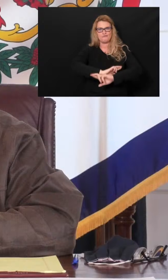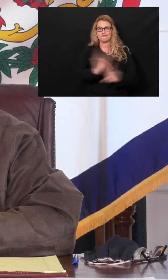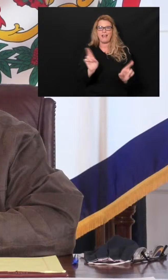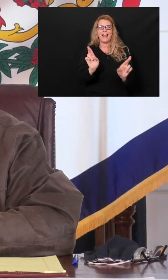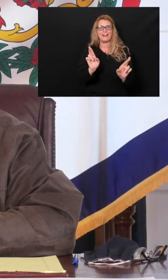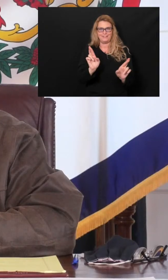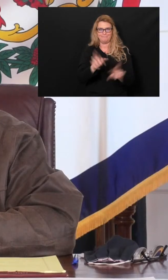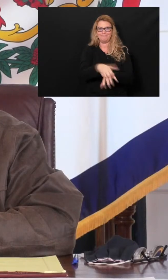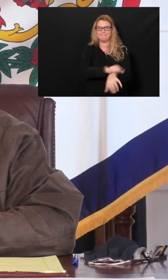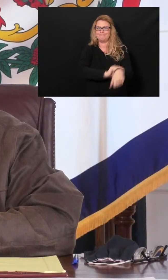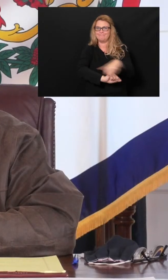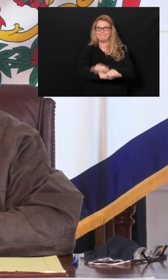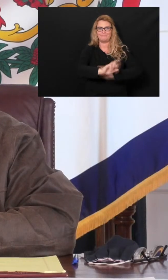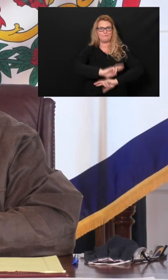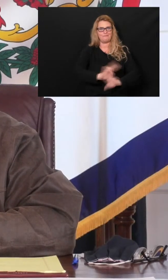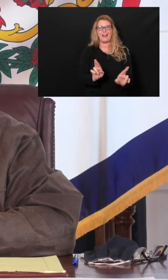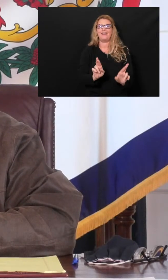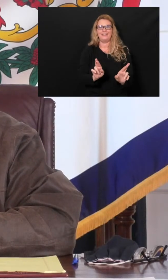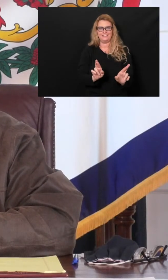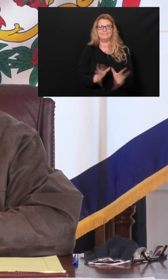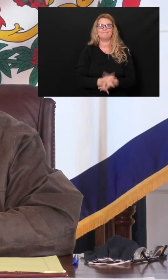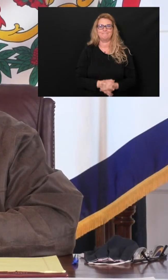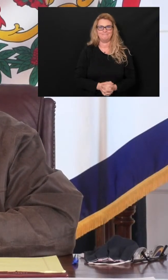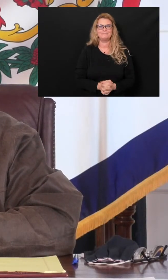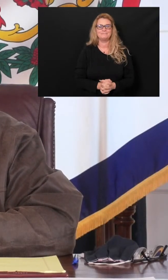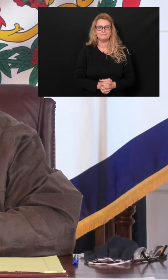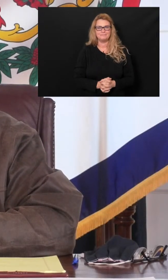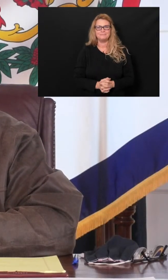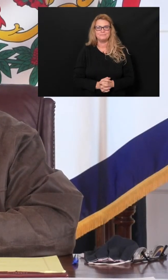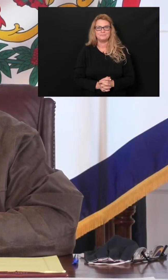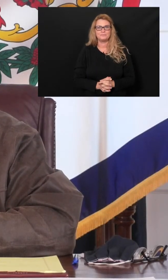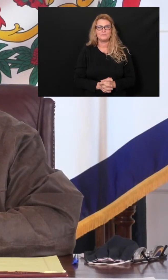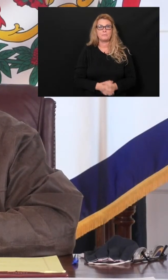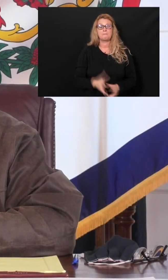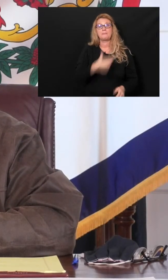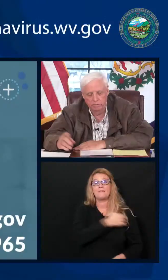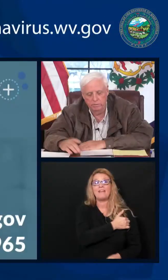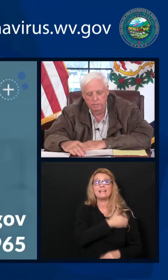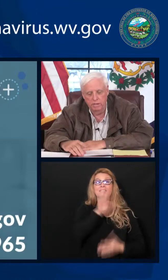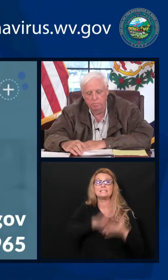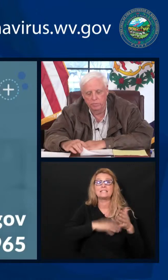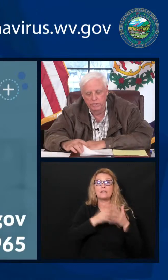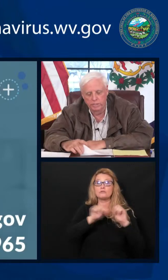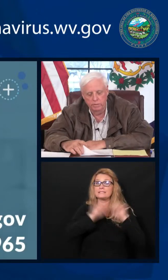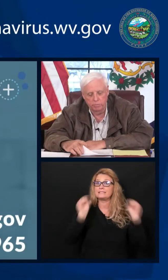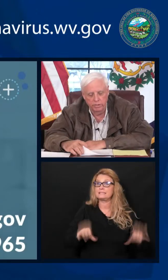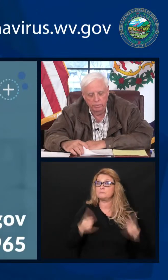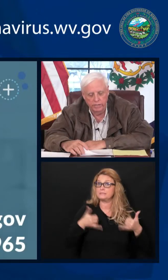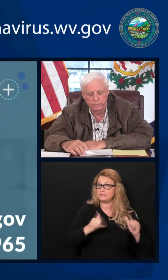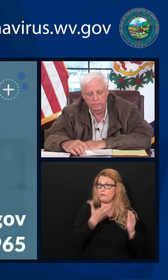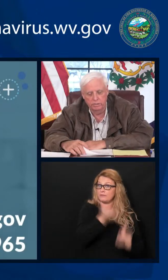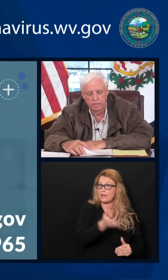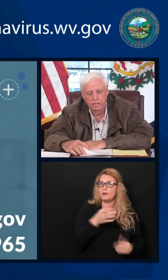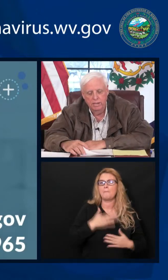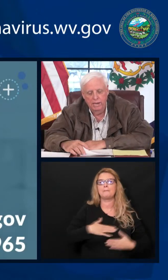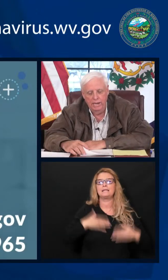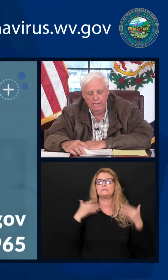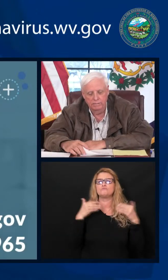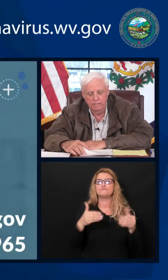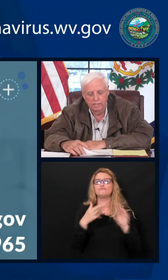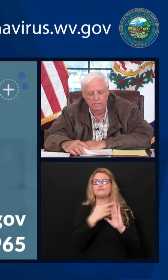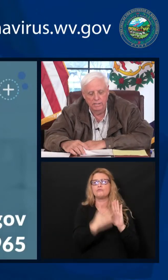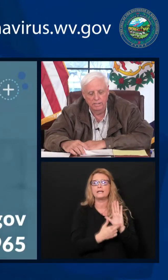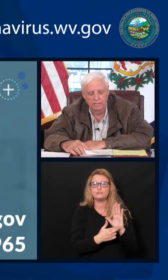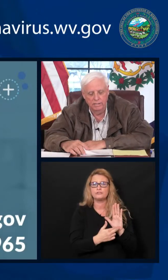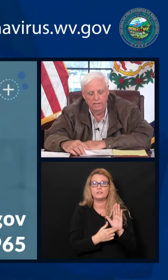send them on. Just keep sending them. You know, our vaccine scheduling system is up. We need you to pre-register. I